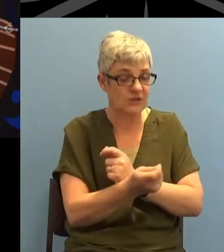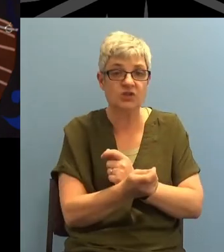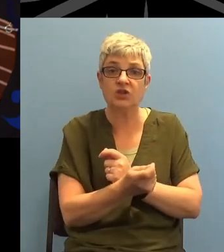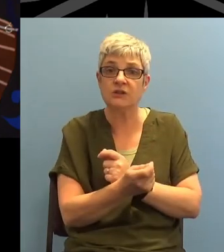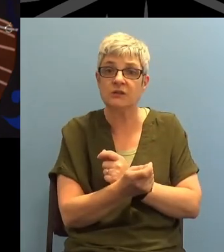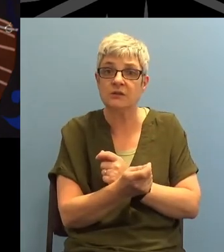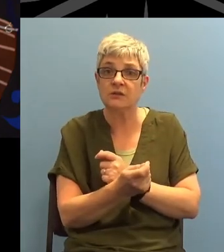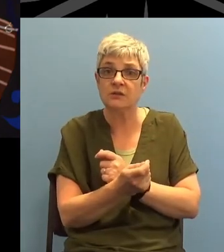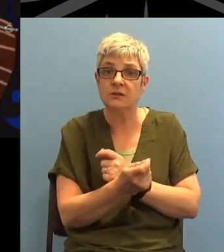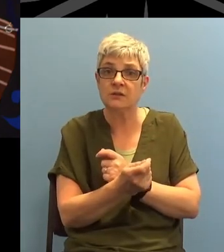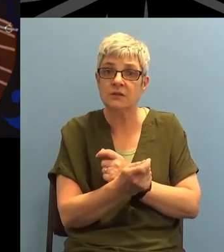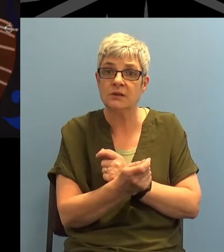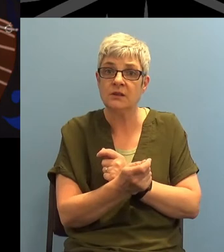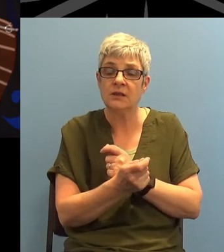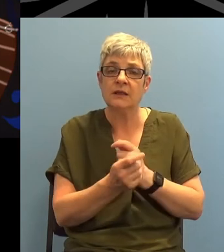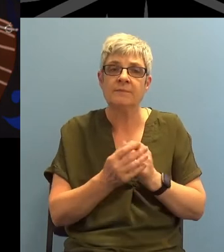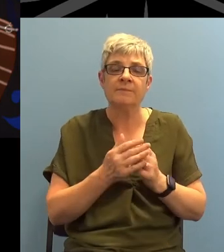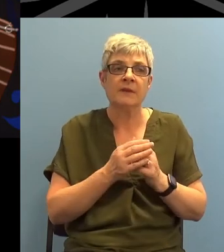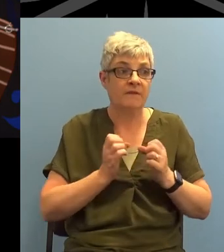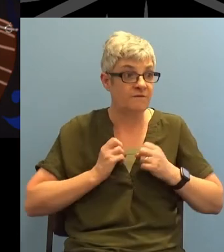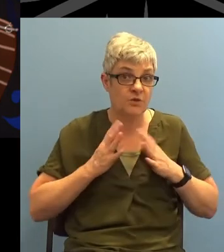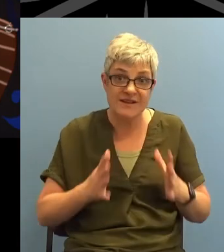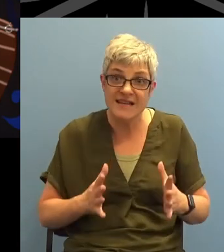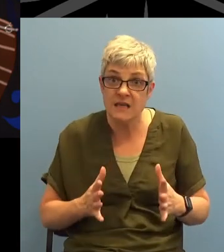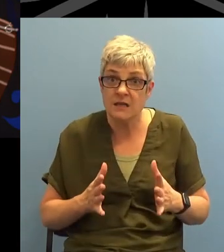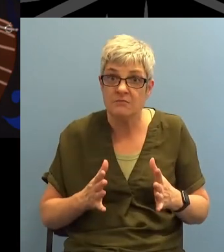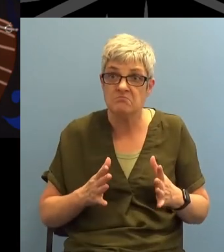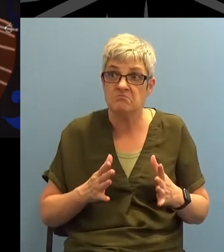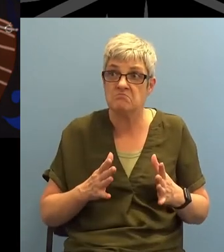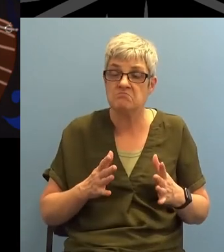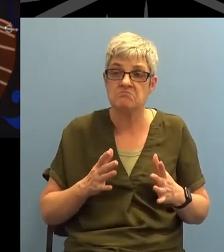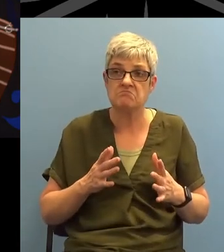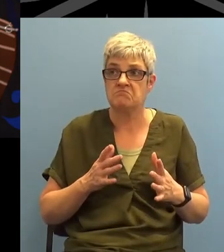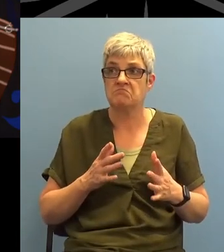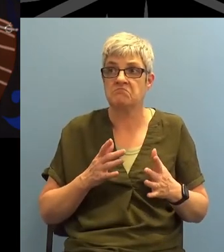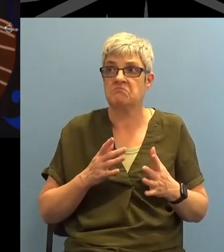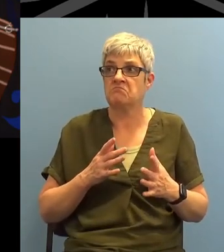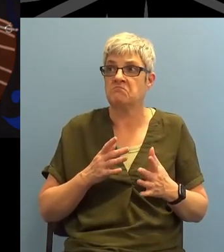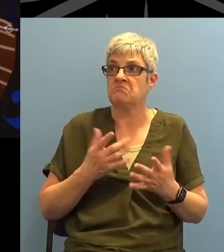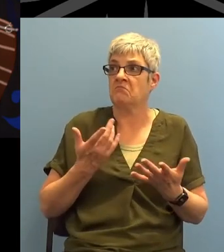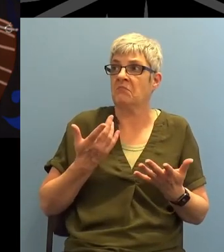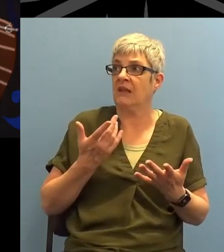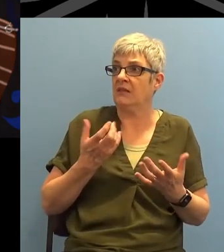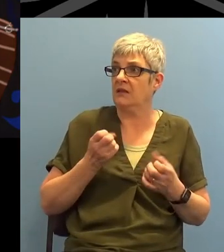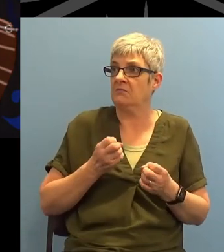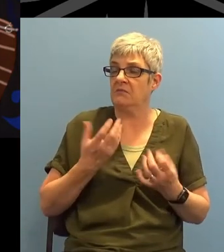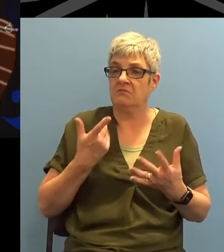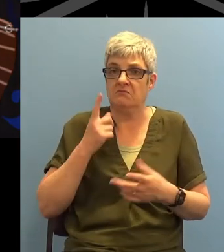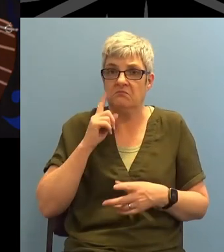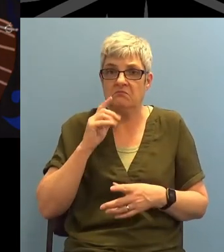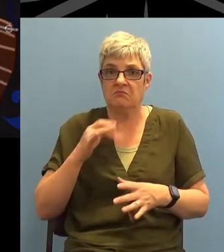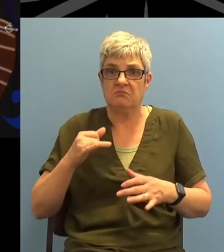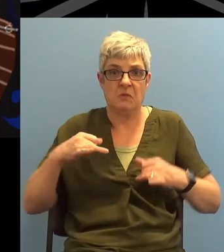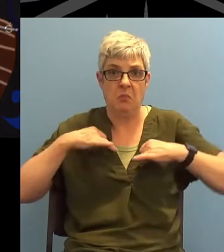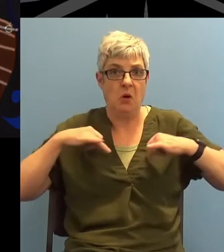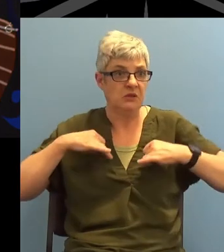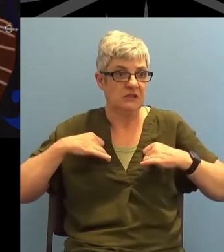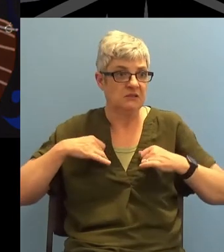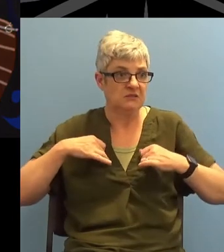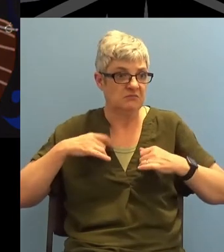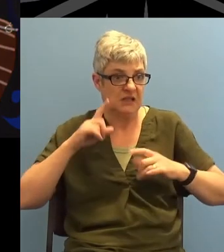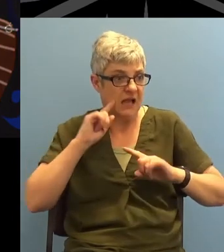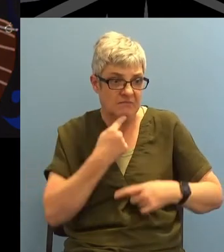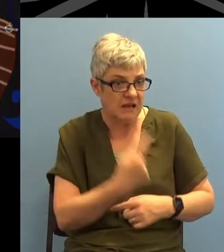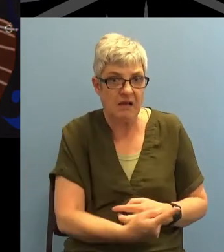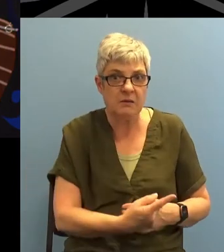changed. They're free from Pharaoh, they're no longer at the beck and call of others. And the transition